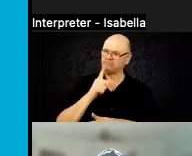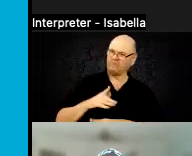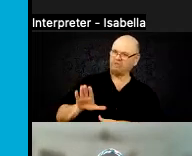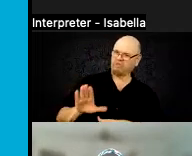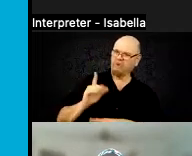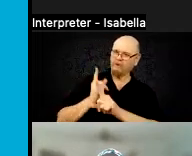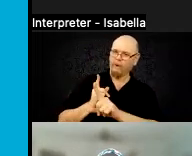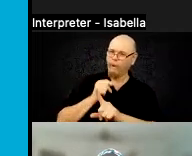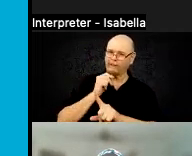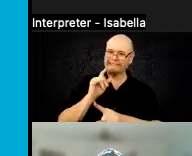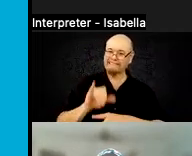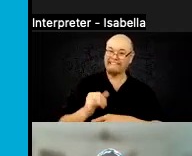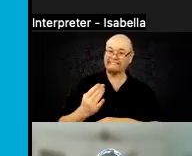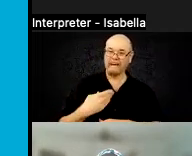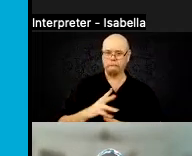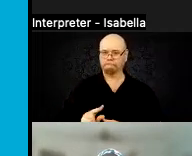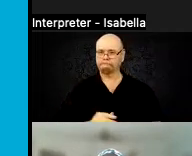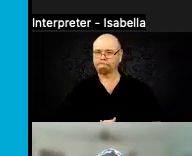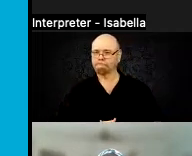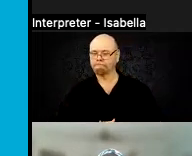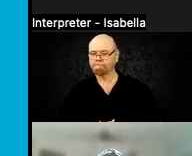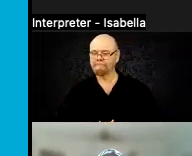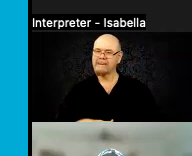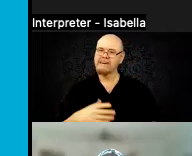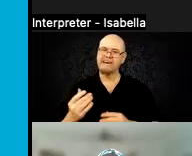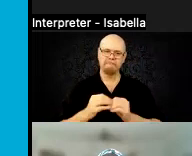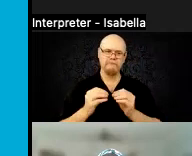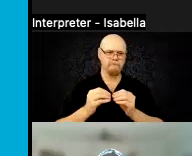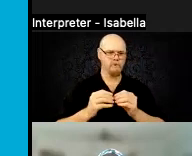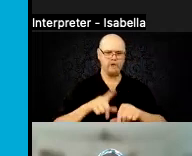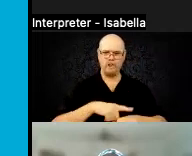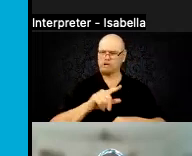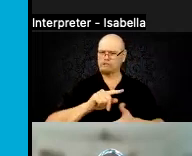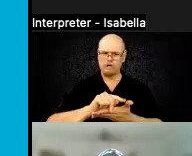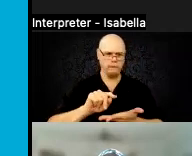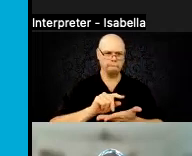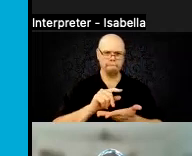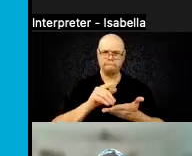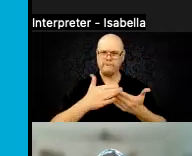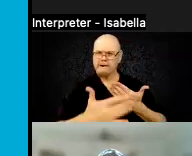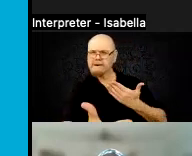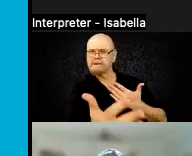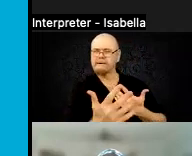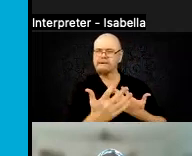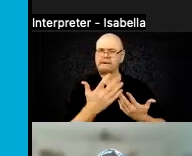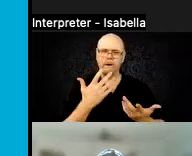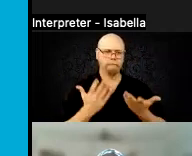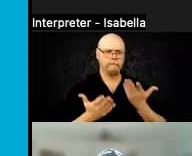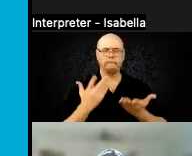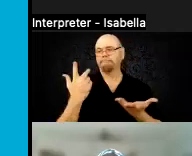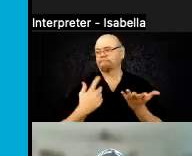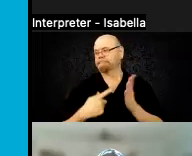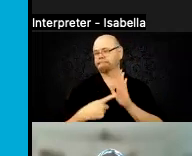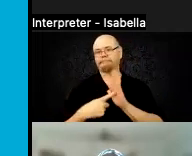their career, right, is something more long-term and it's something that they need help with, right? So for example, if you've got, if a young person has